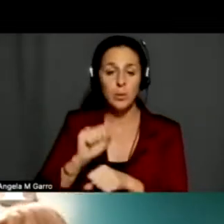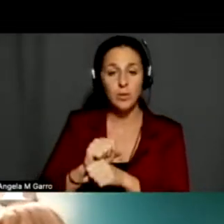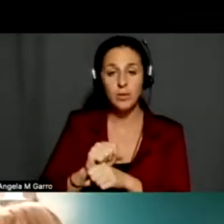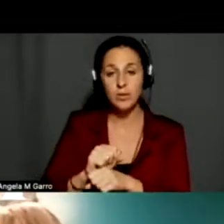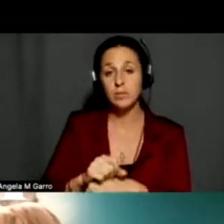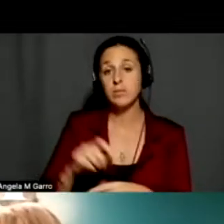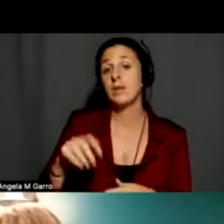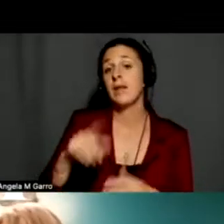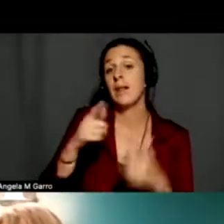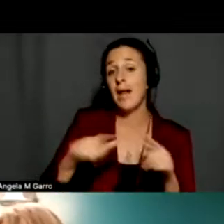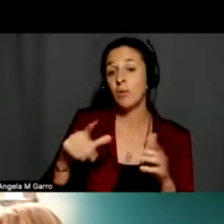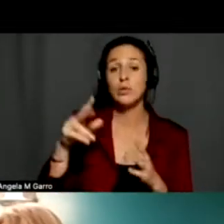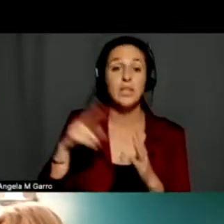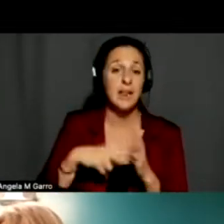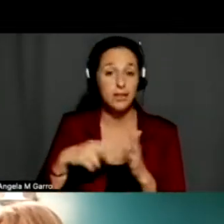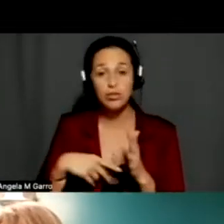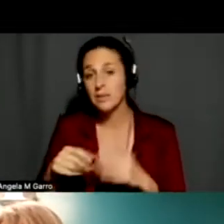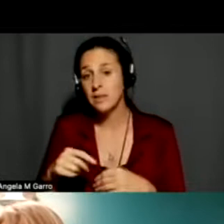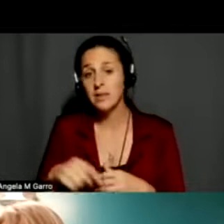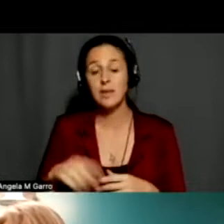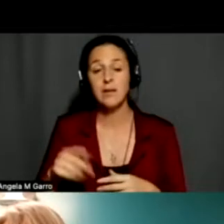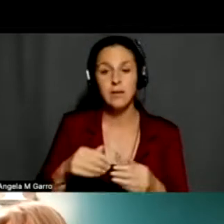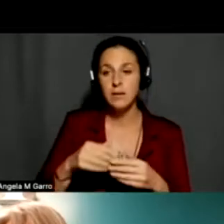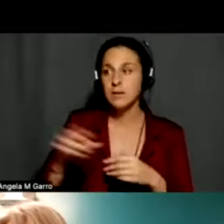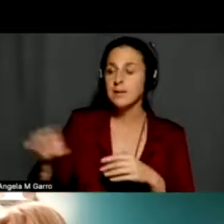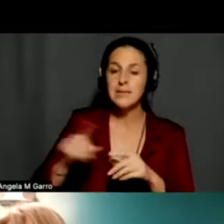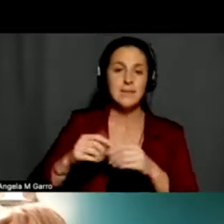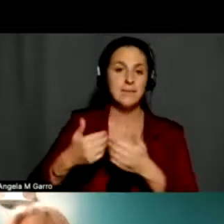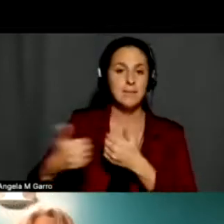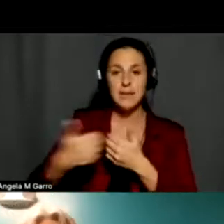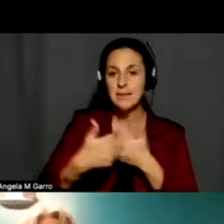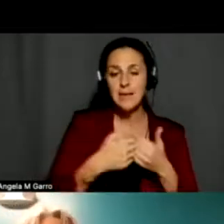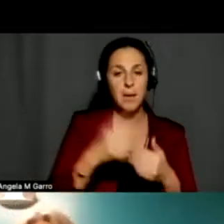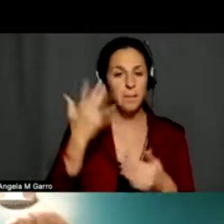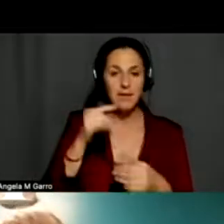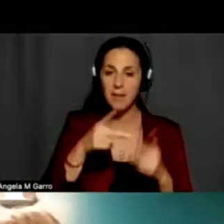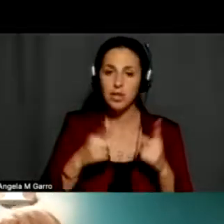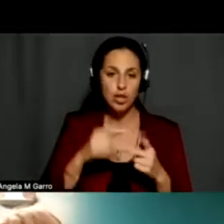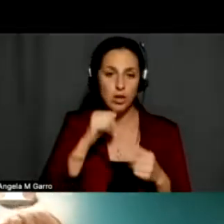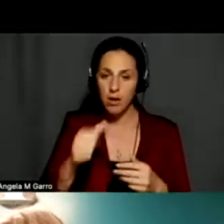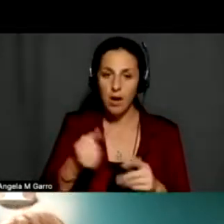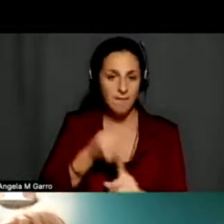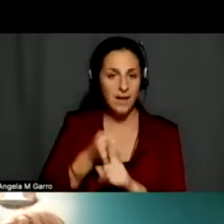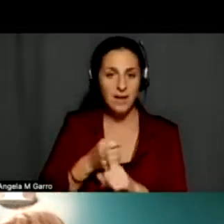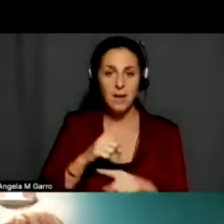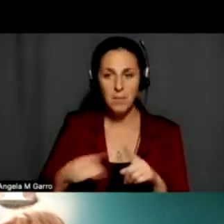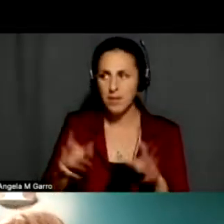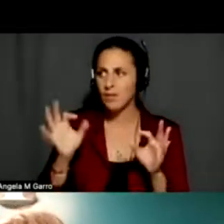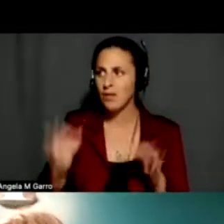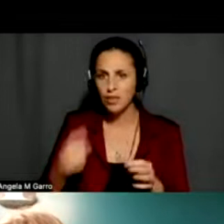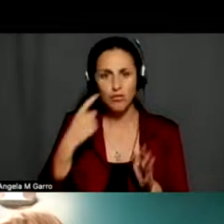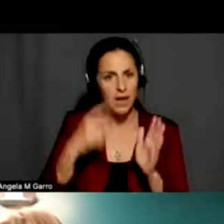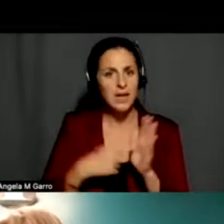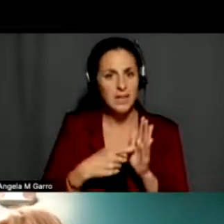TOSAs, will see their positions phased out because their positions are not effective. And yet the resolution essentially recognizes that